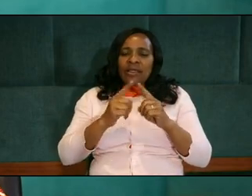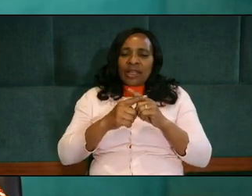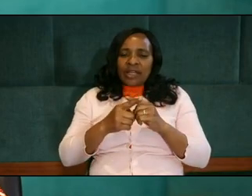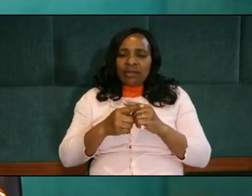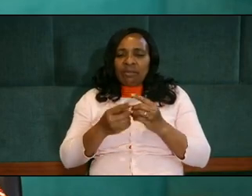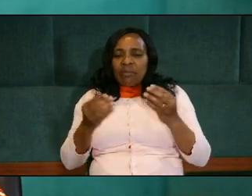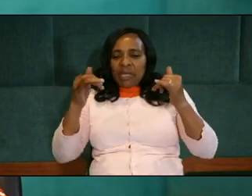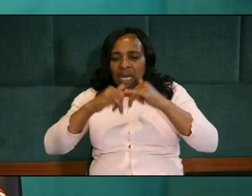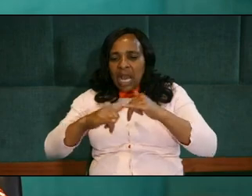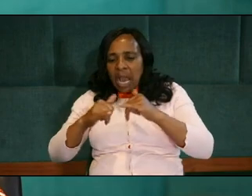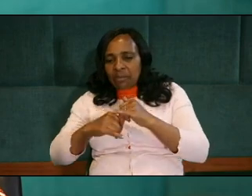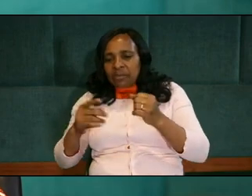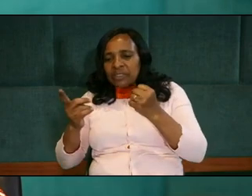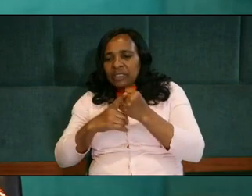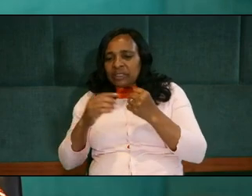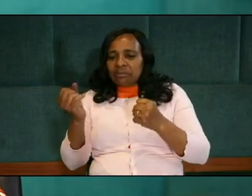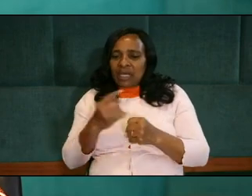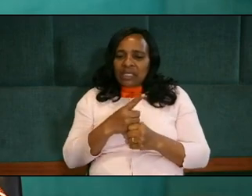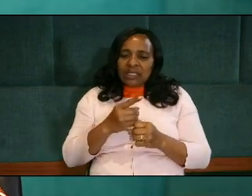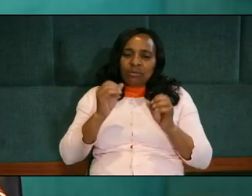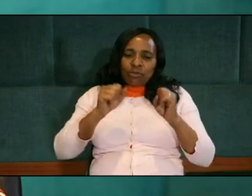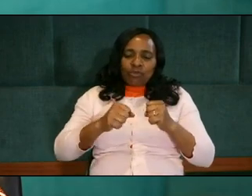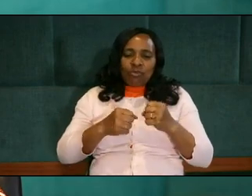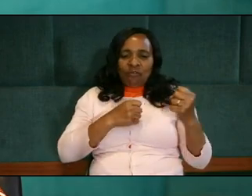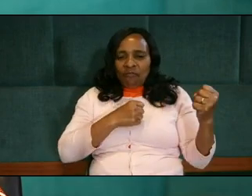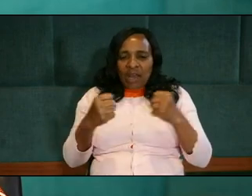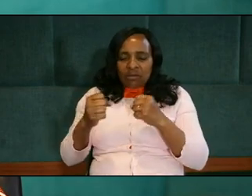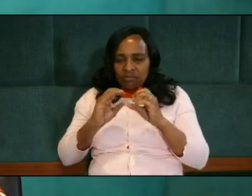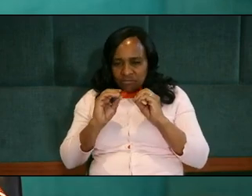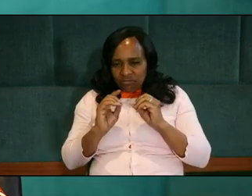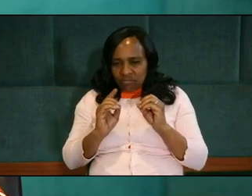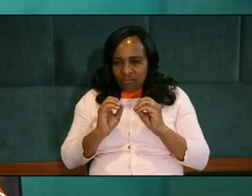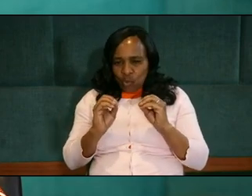camp somewhere for 6 months and know he can fight. He had,